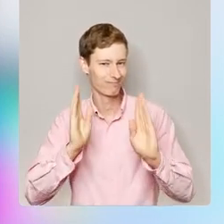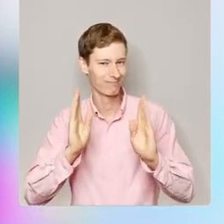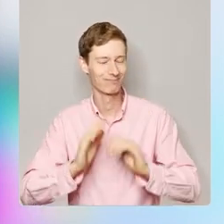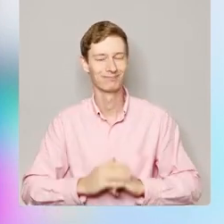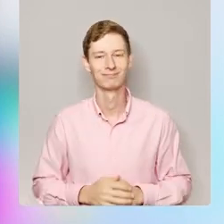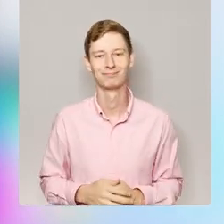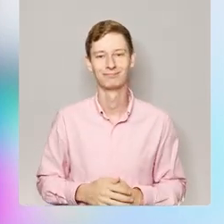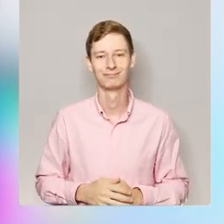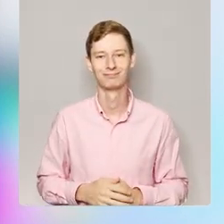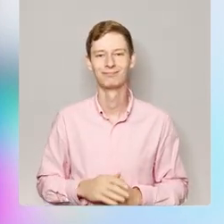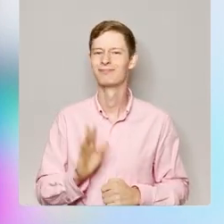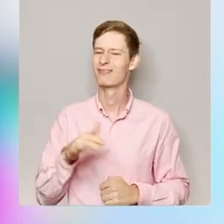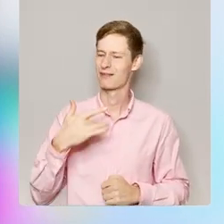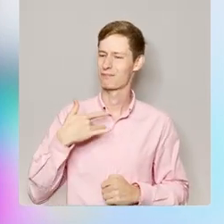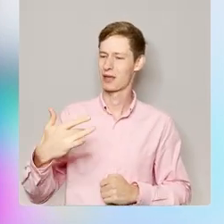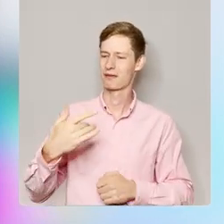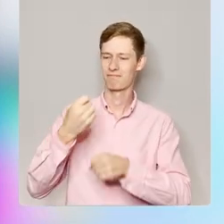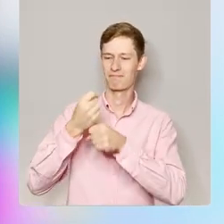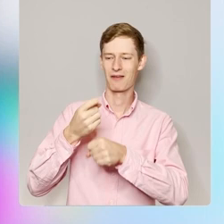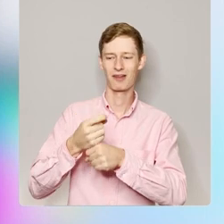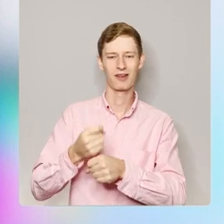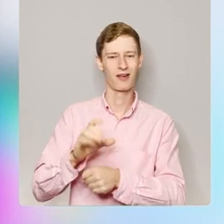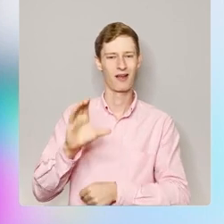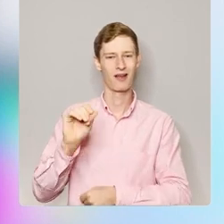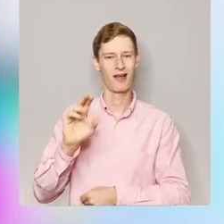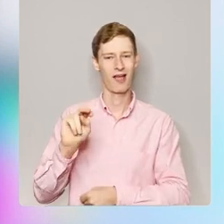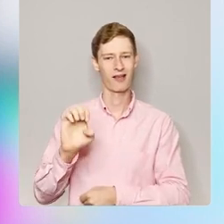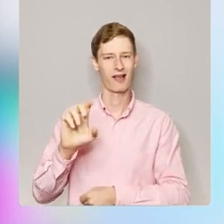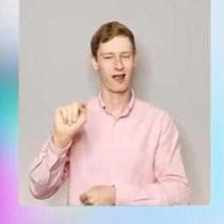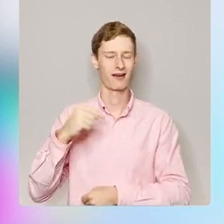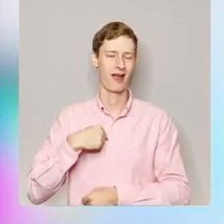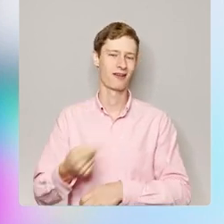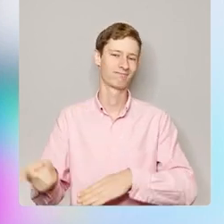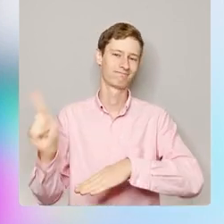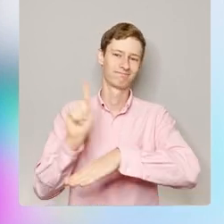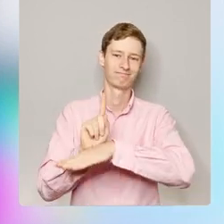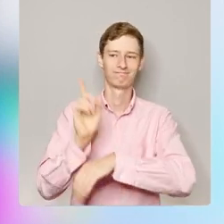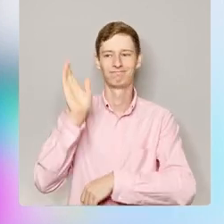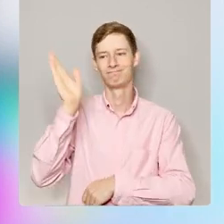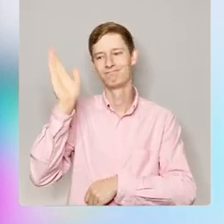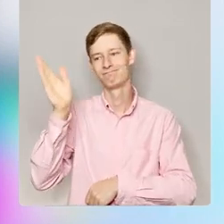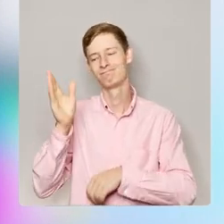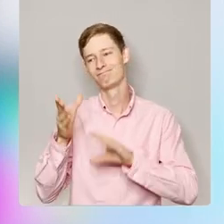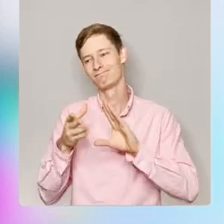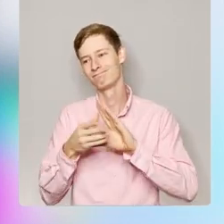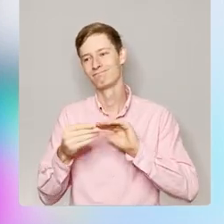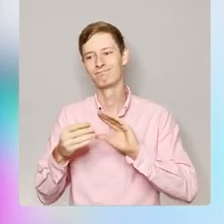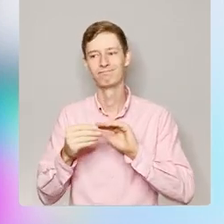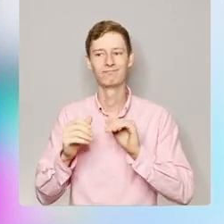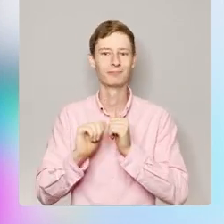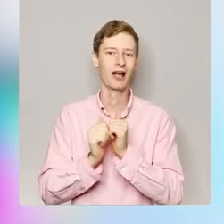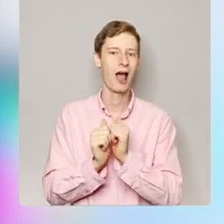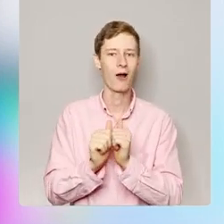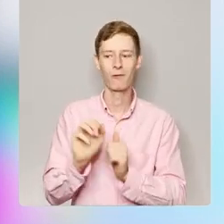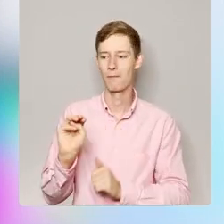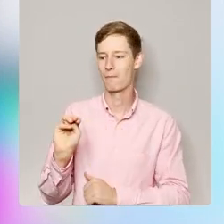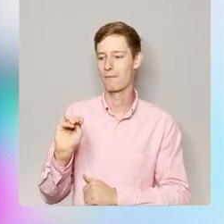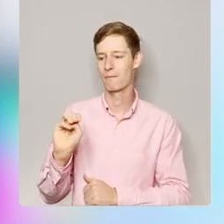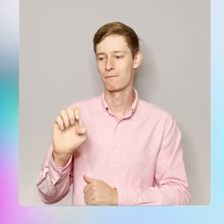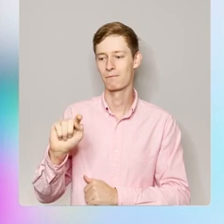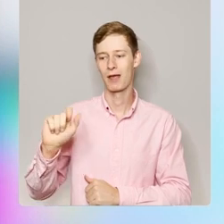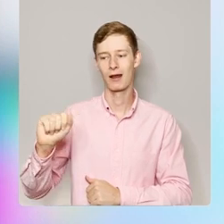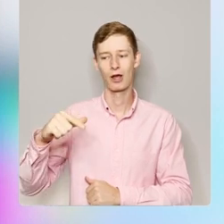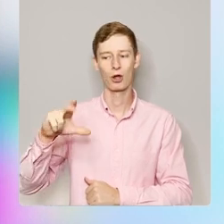Now, usually when Connect comes around, I get up here and I talk about how the Meta